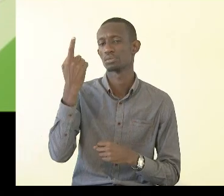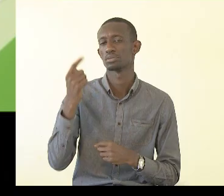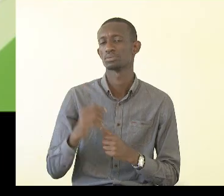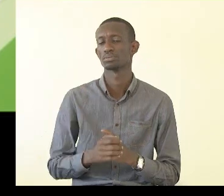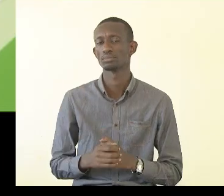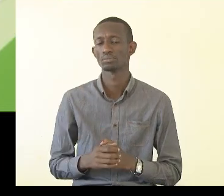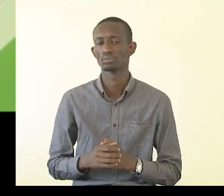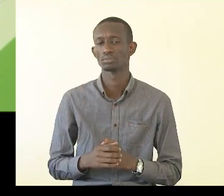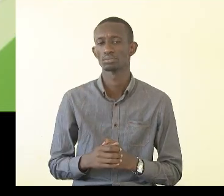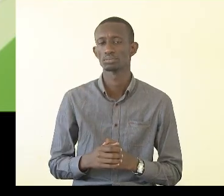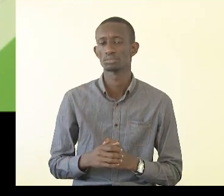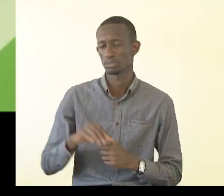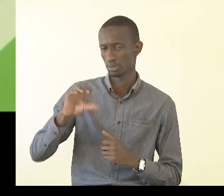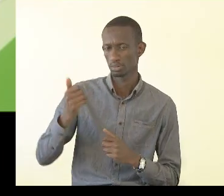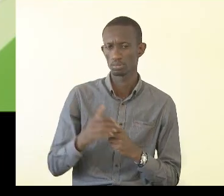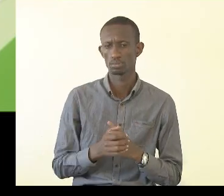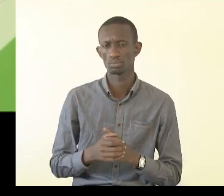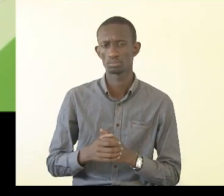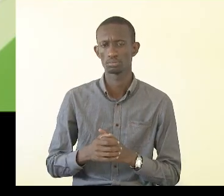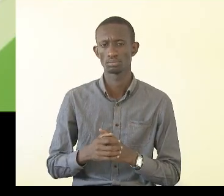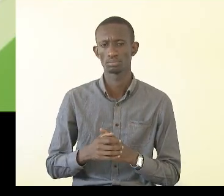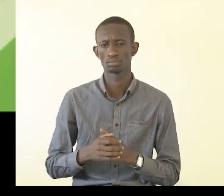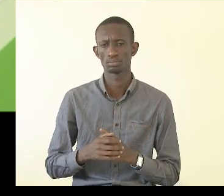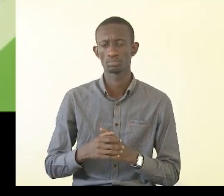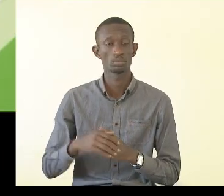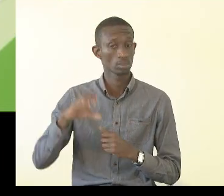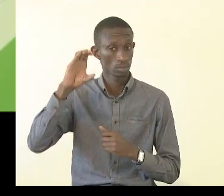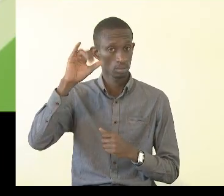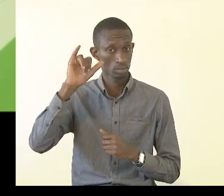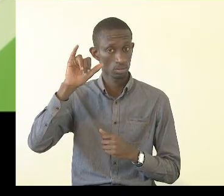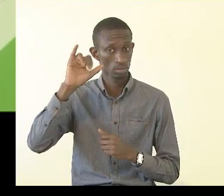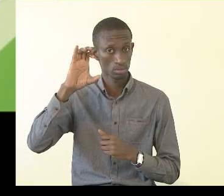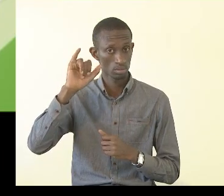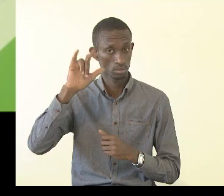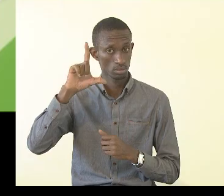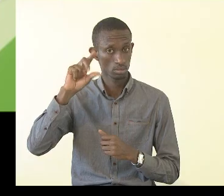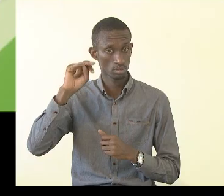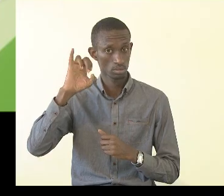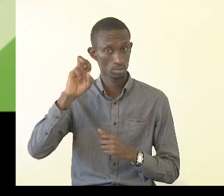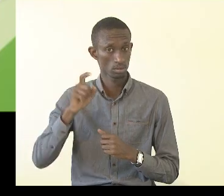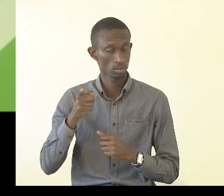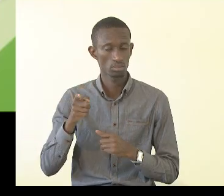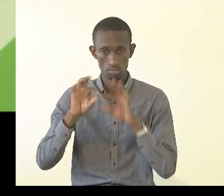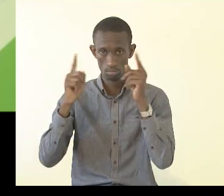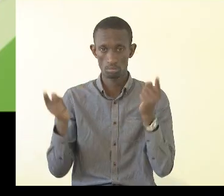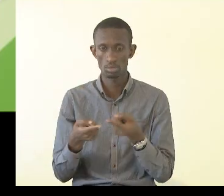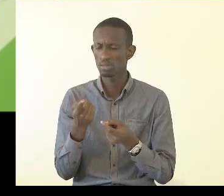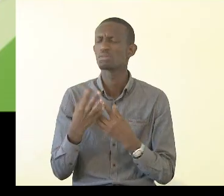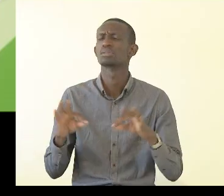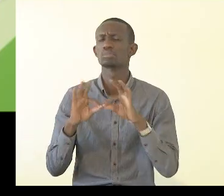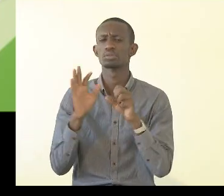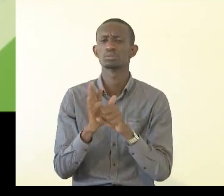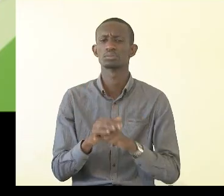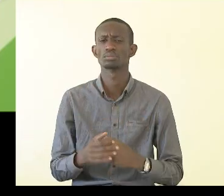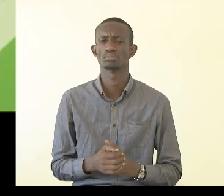and then cyclohexane, and which is an important exercise. We asked to write the balanced equation for